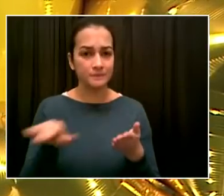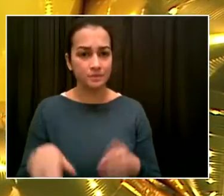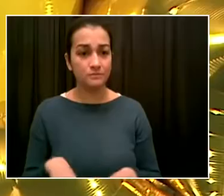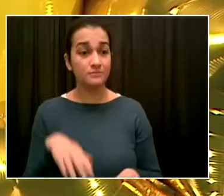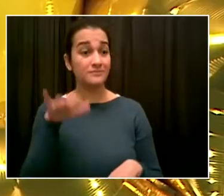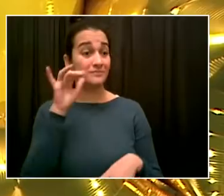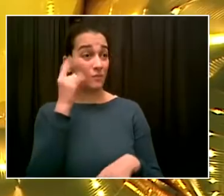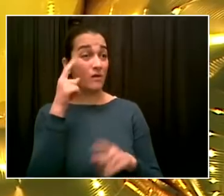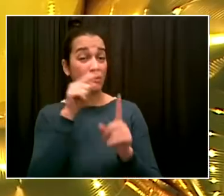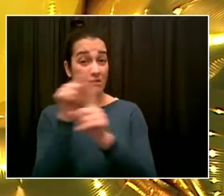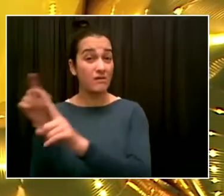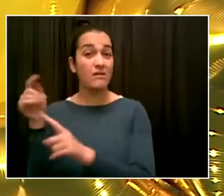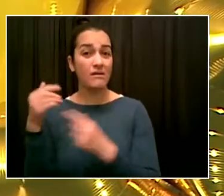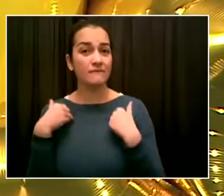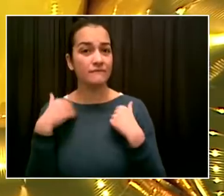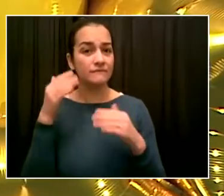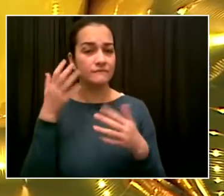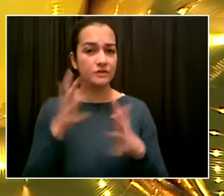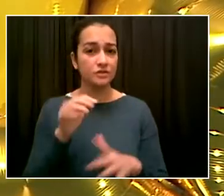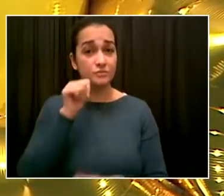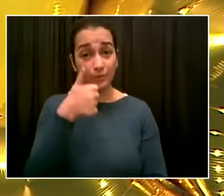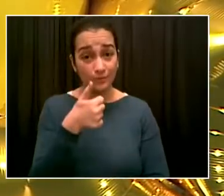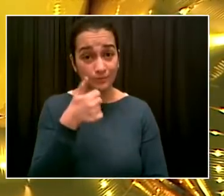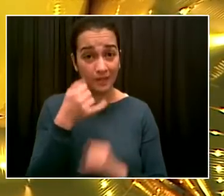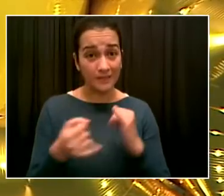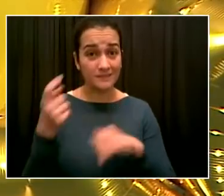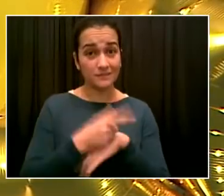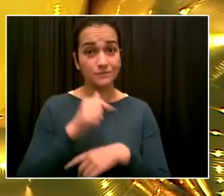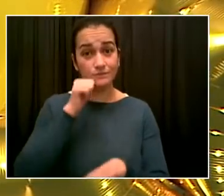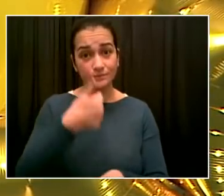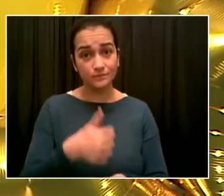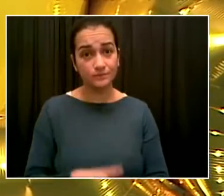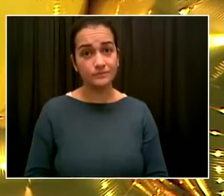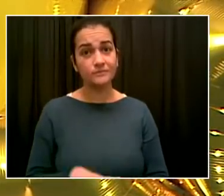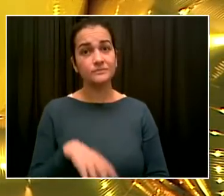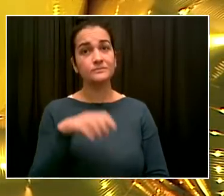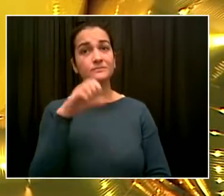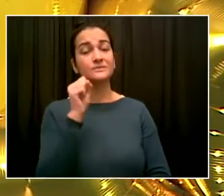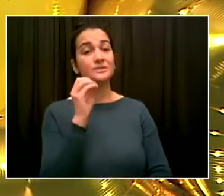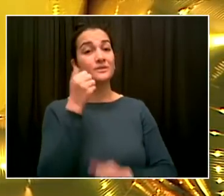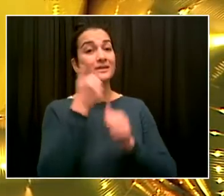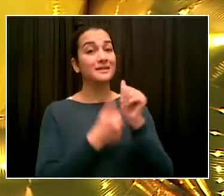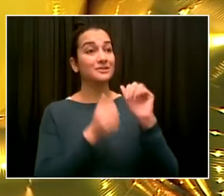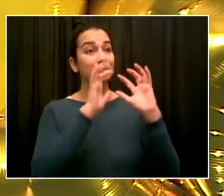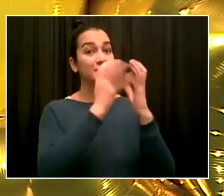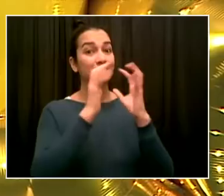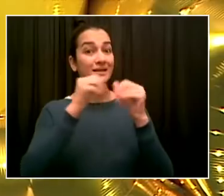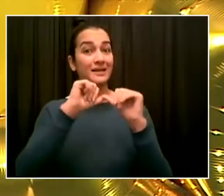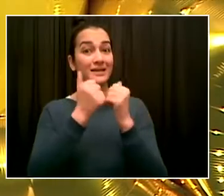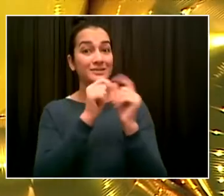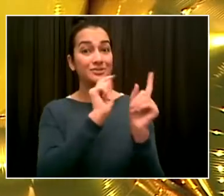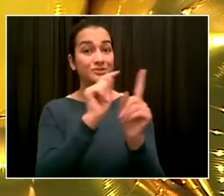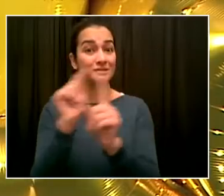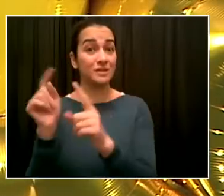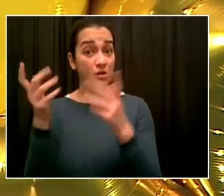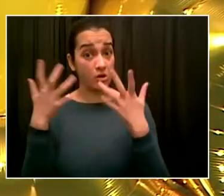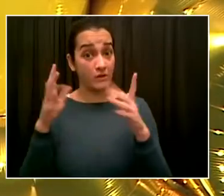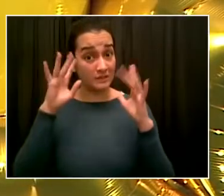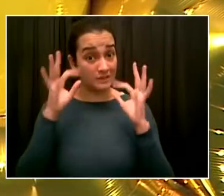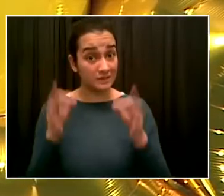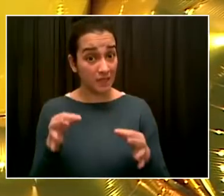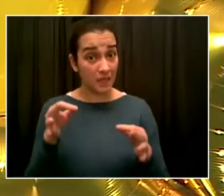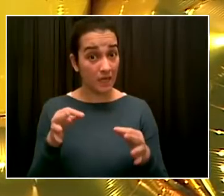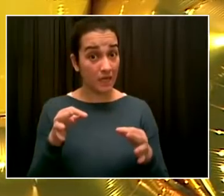agencies are with these requests. Do you think they'll be able to meet that deadline? Yeah, Elizabeth, I'm not